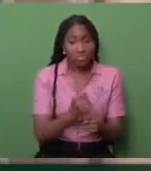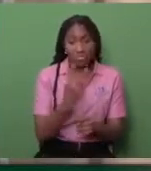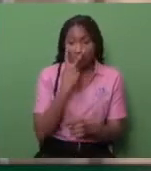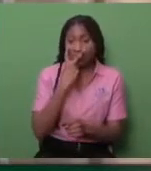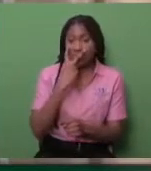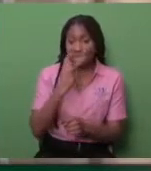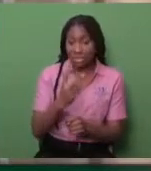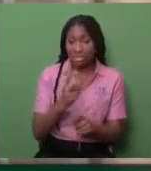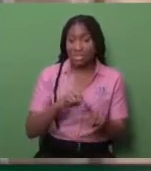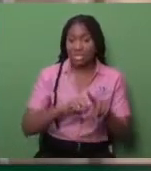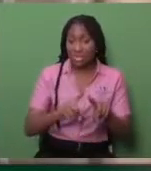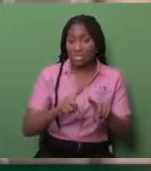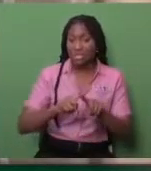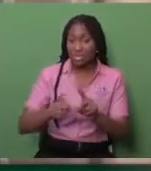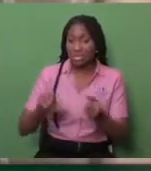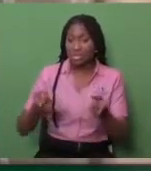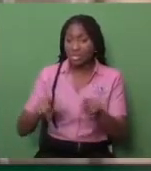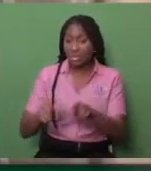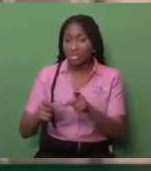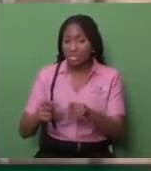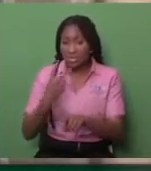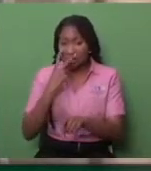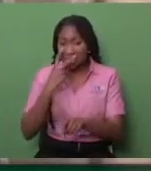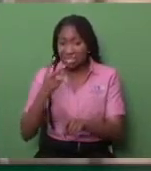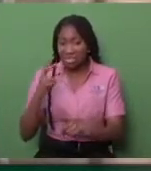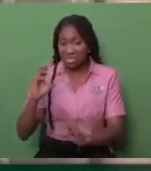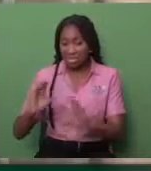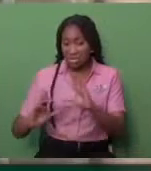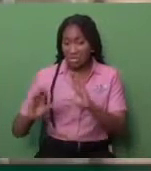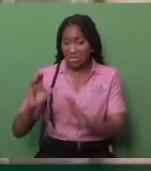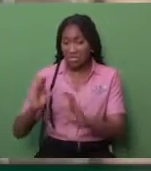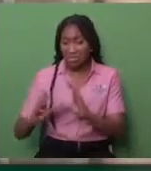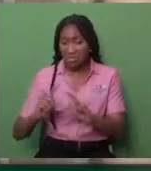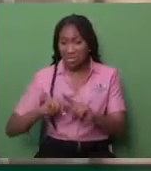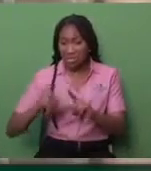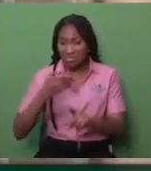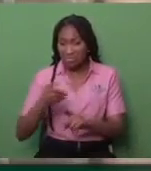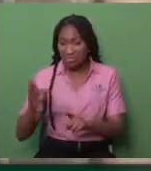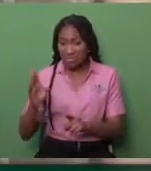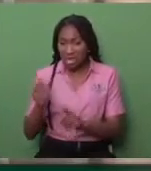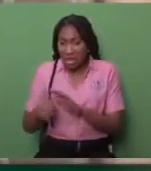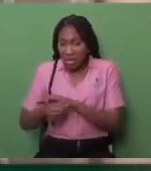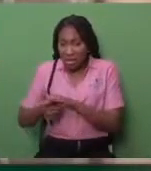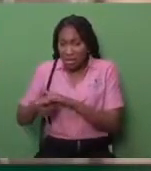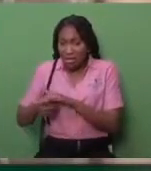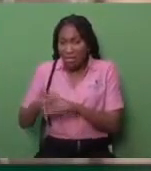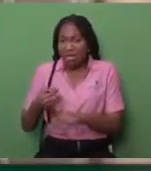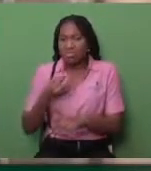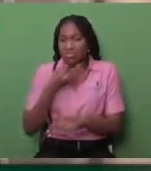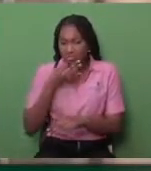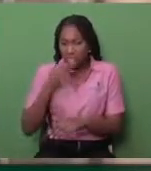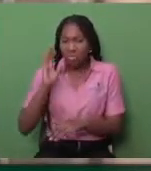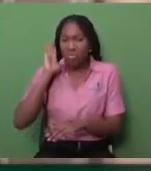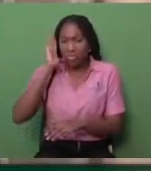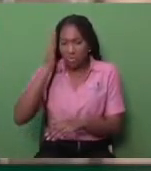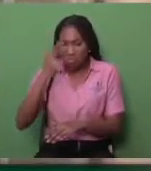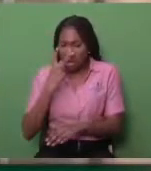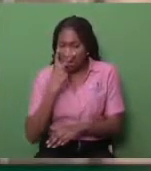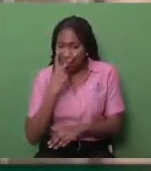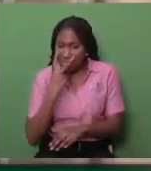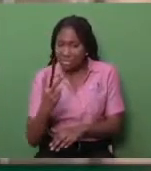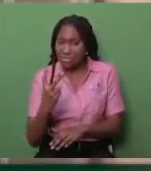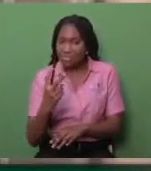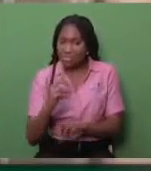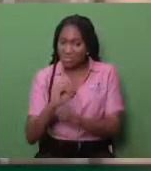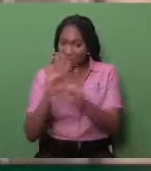domain. We are seeing car transfers popping up. All kinds of things are just popping up. What is done in the darkness will come to light. It will come to the light.